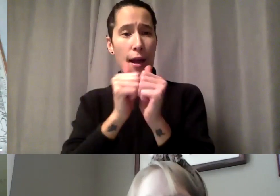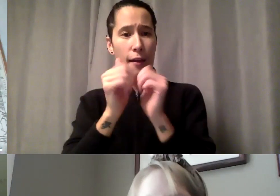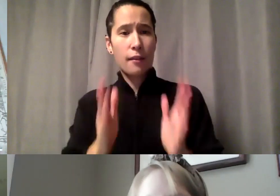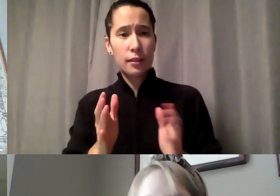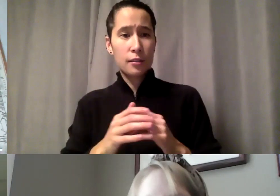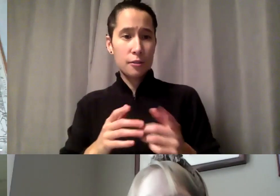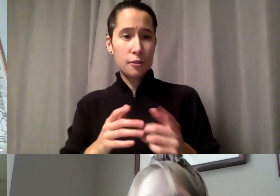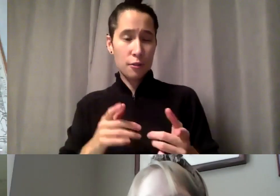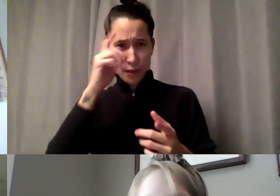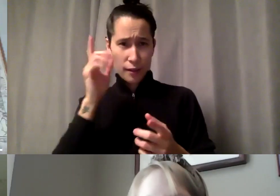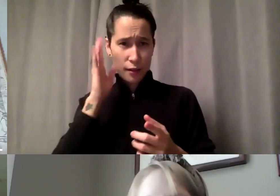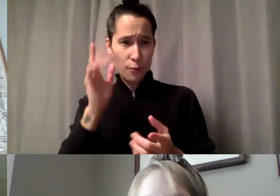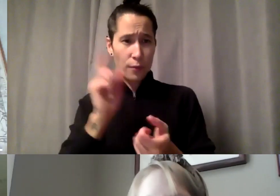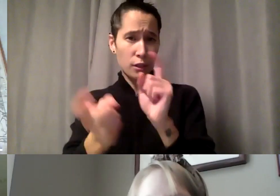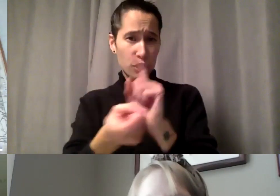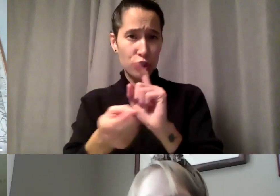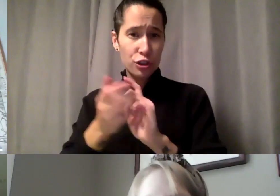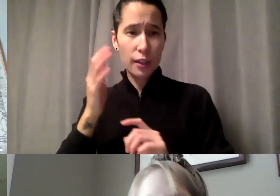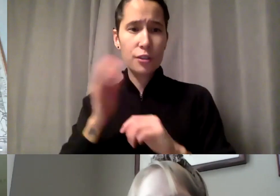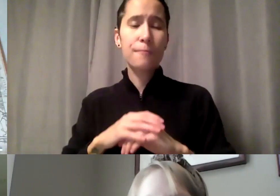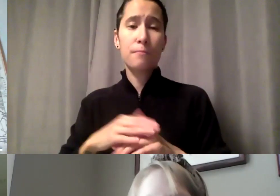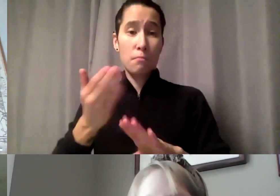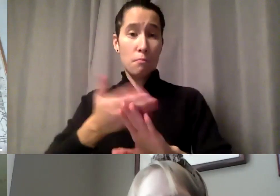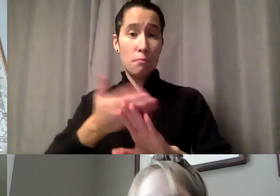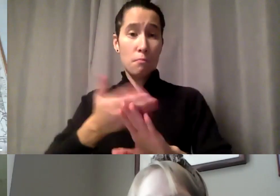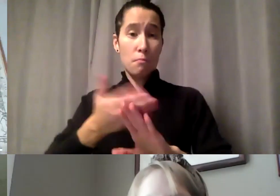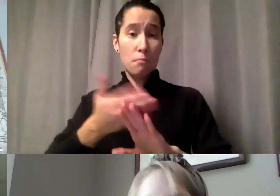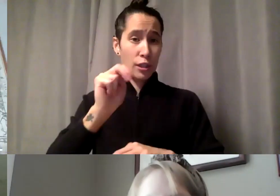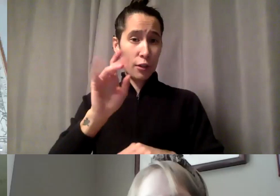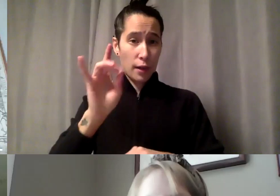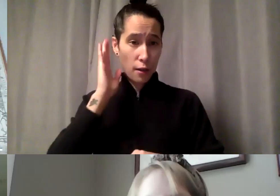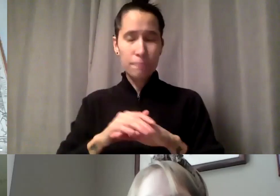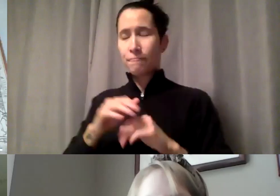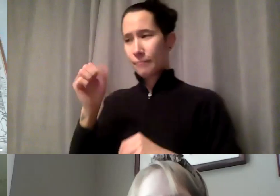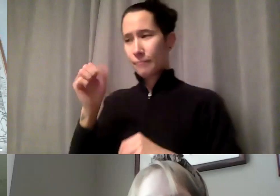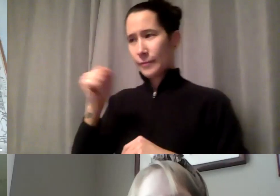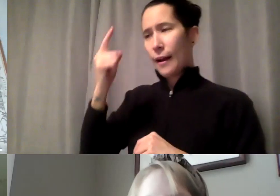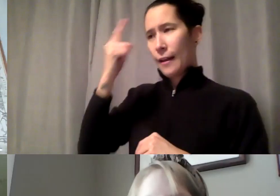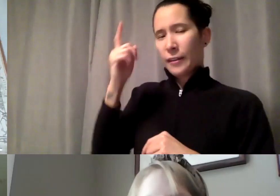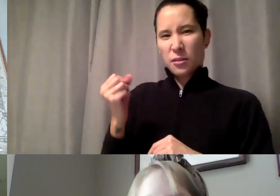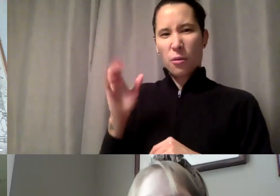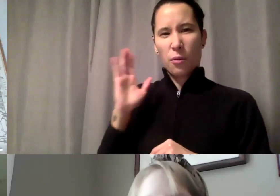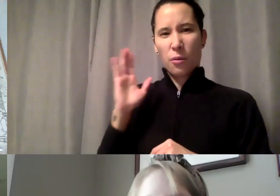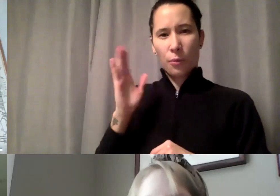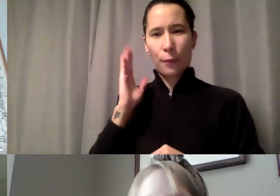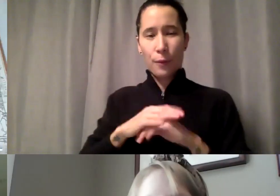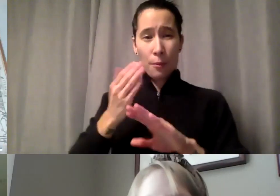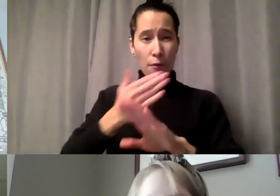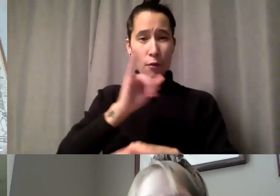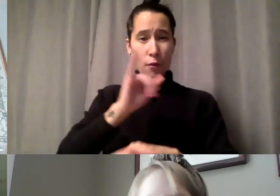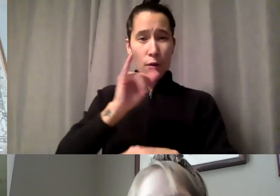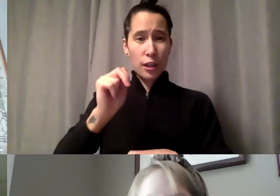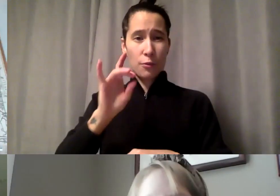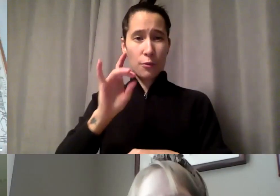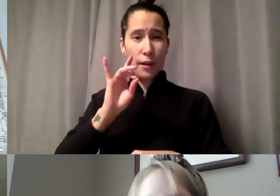Yeah, I do think it's coming before January 8th. Okay, that's exciting. Okay, let's move on to this sort of